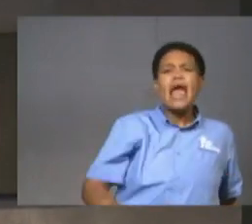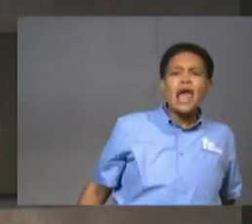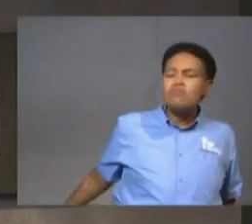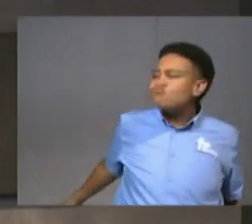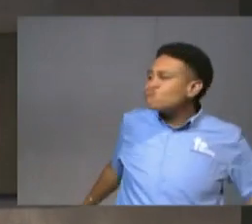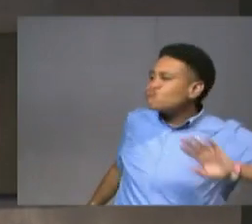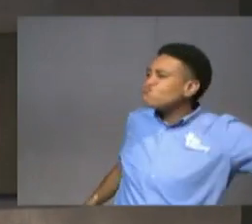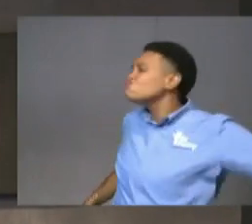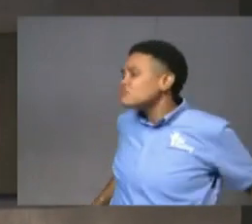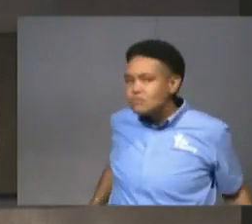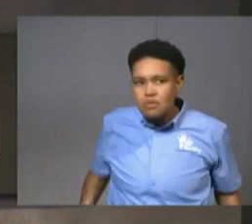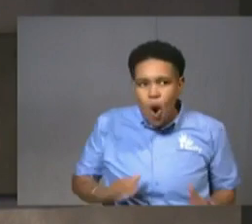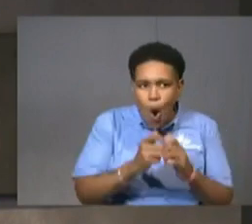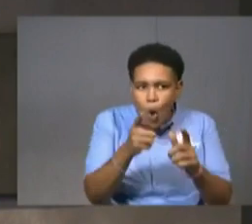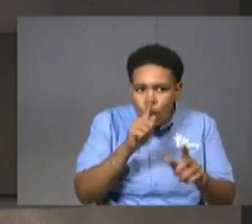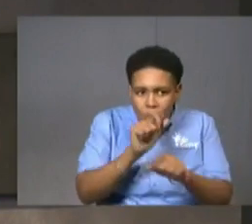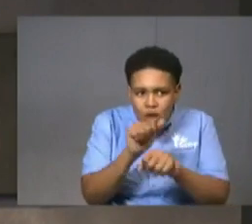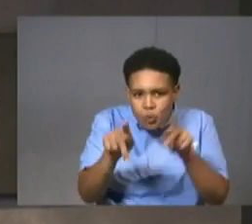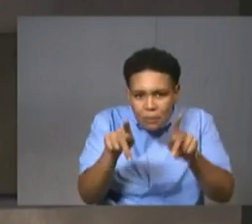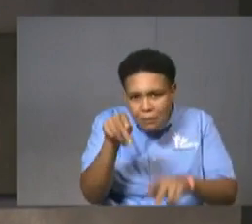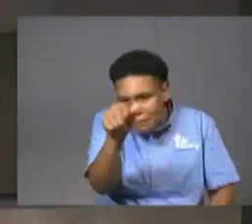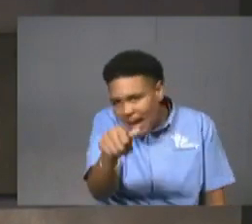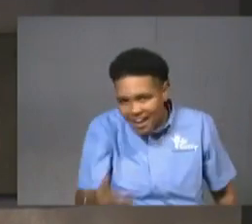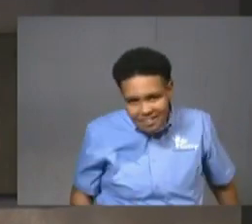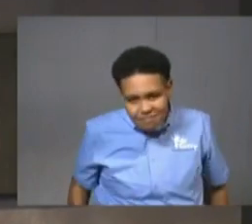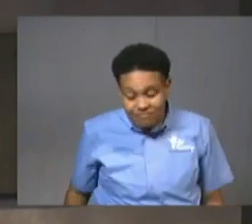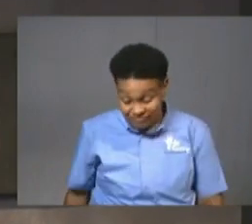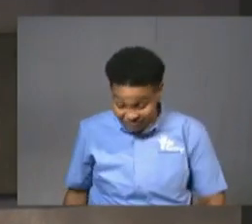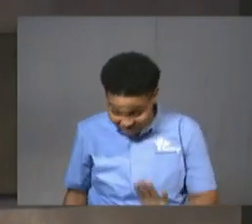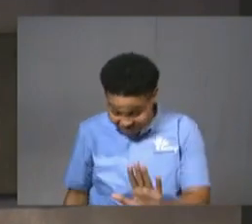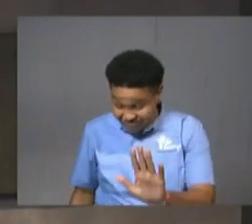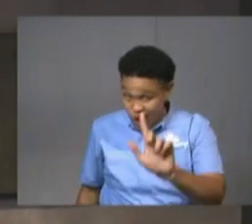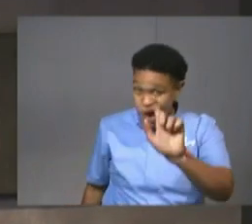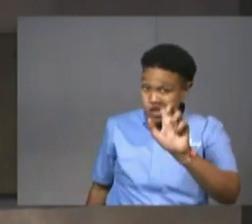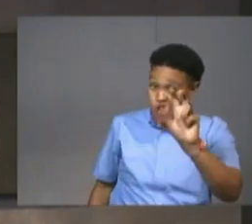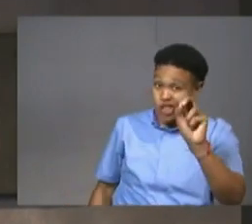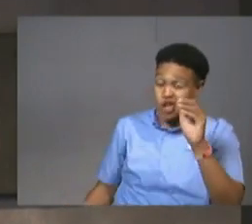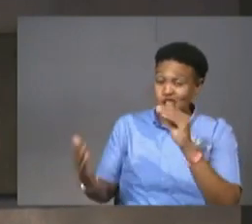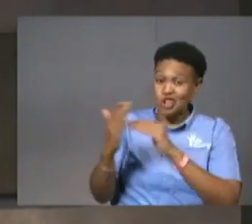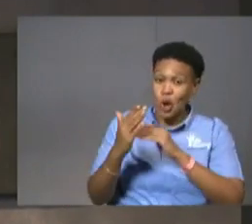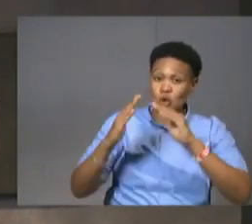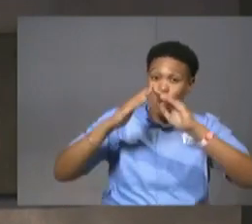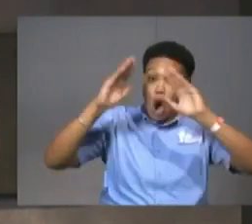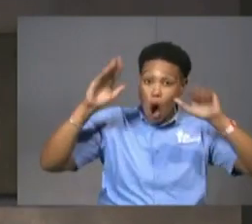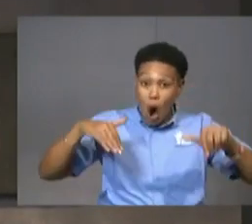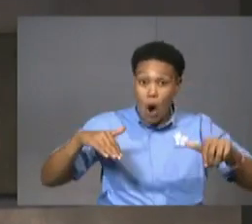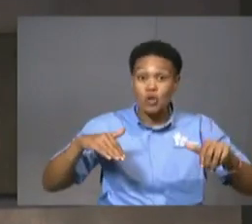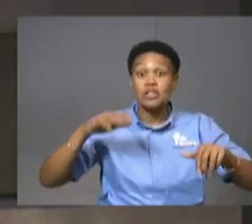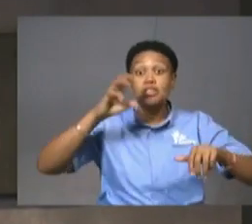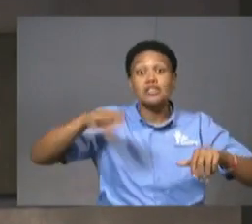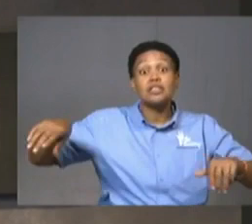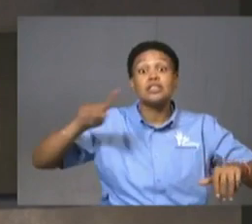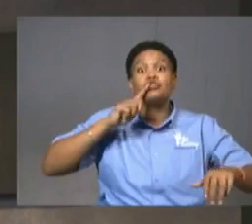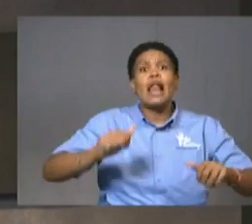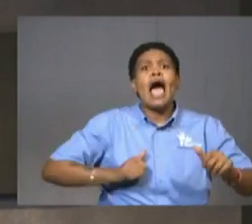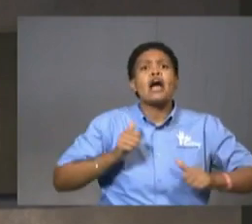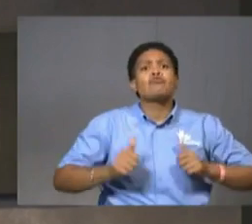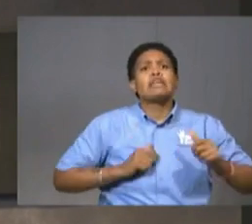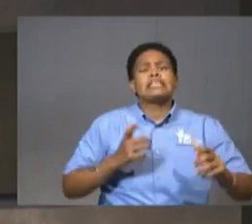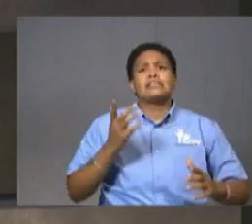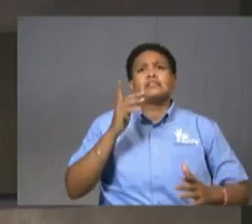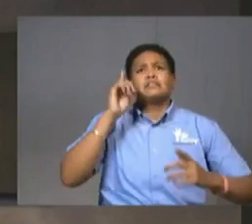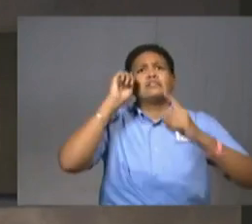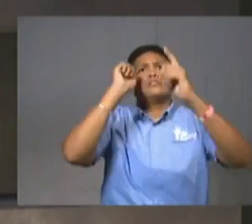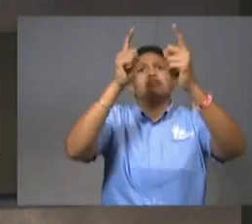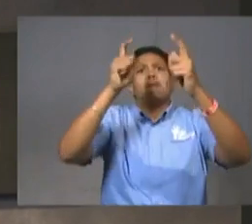The 130,000 housing units over 5 years is an aggressive and ambitious target. I accept that. But